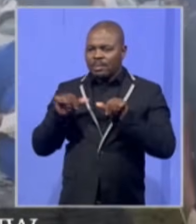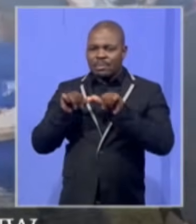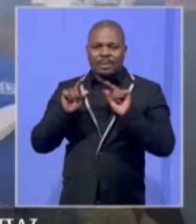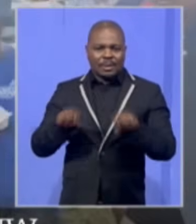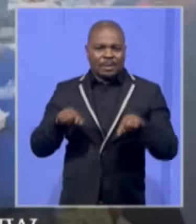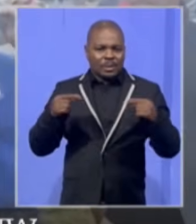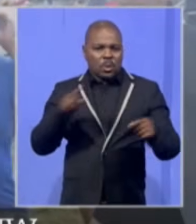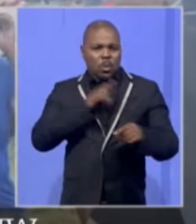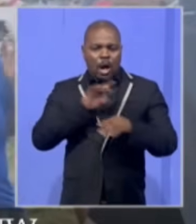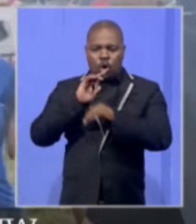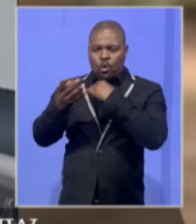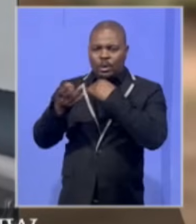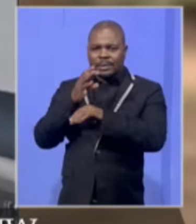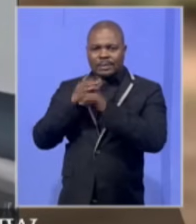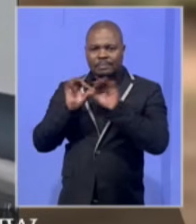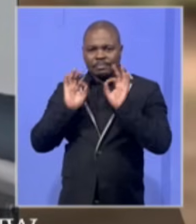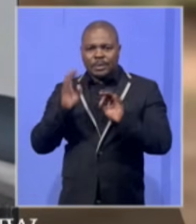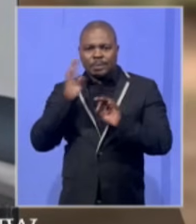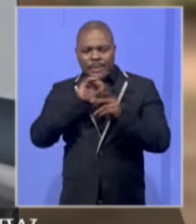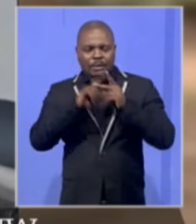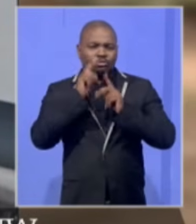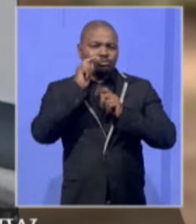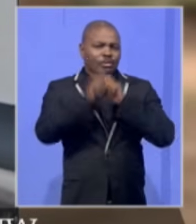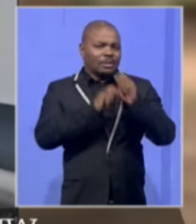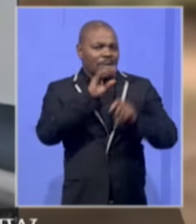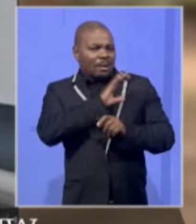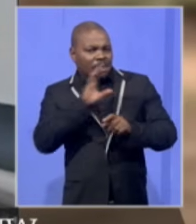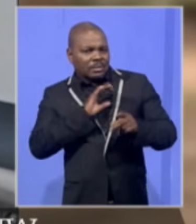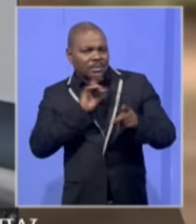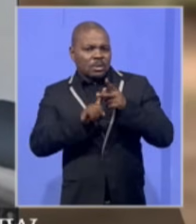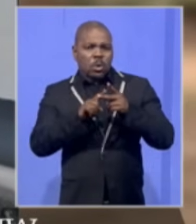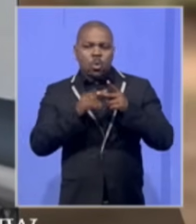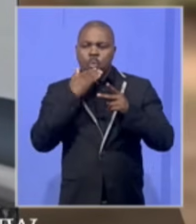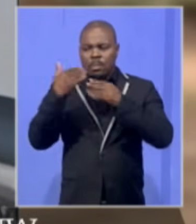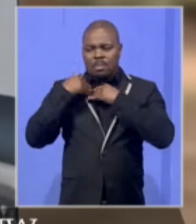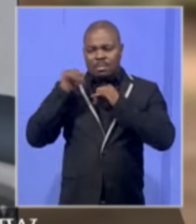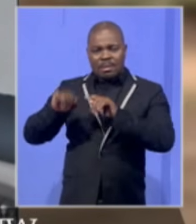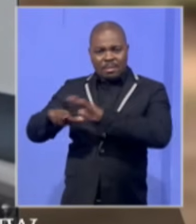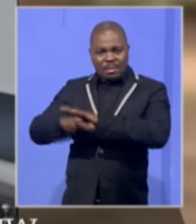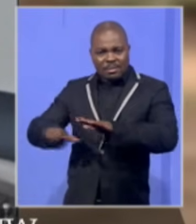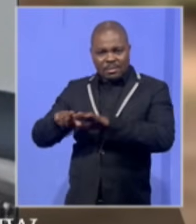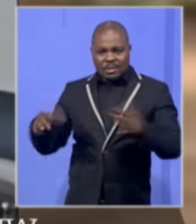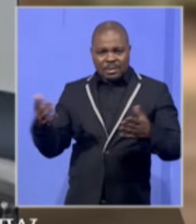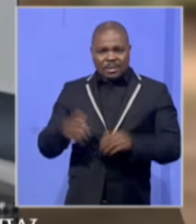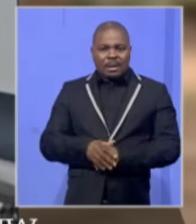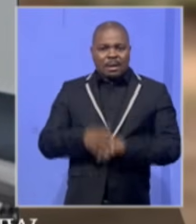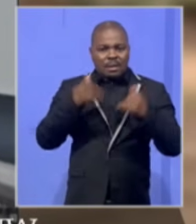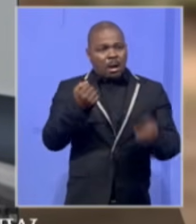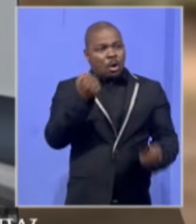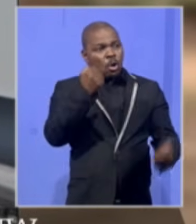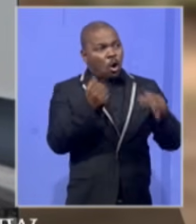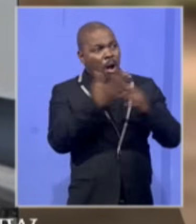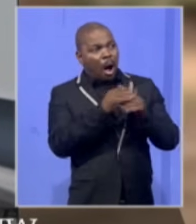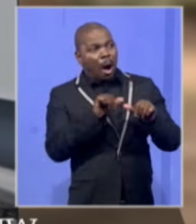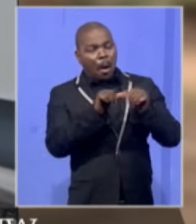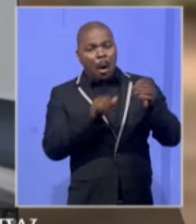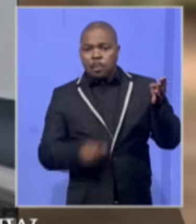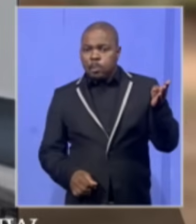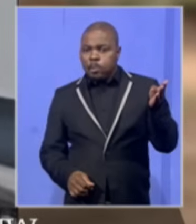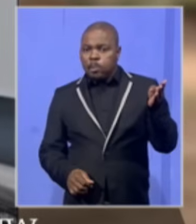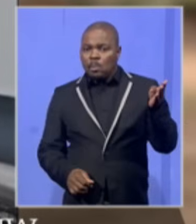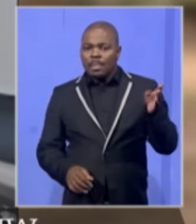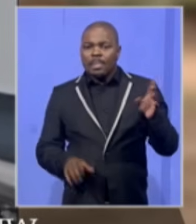no consultation with the traditional council that is responsible for the land. And apparently there's also a court case that is pending that